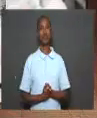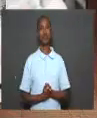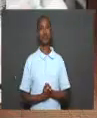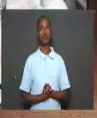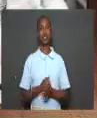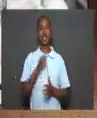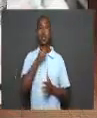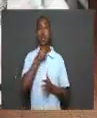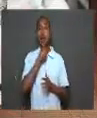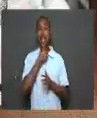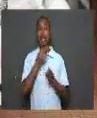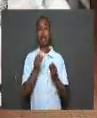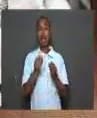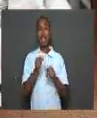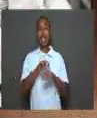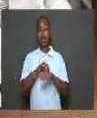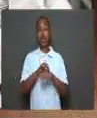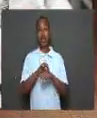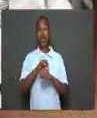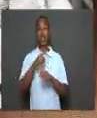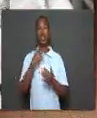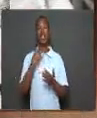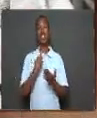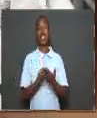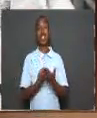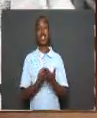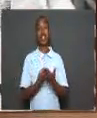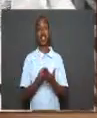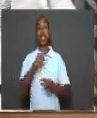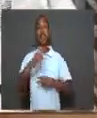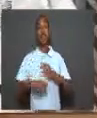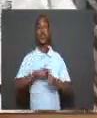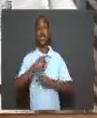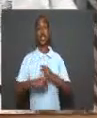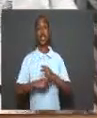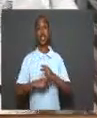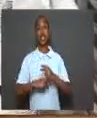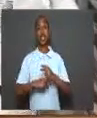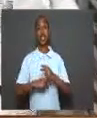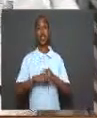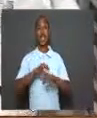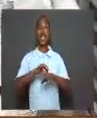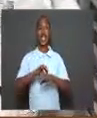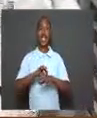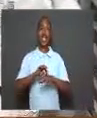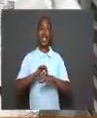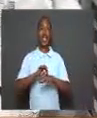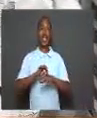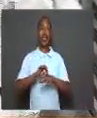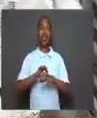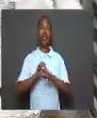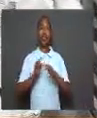Tanning is a process of converting raw animal hides and skin to